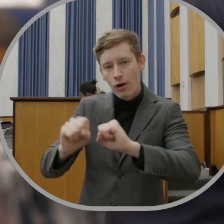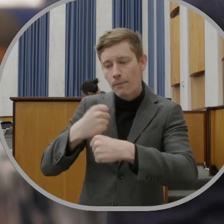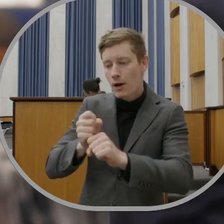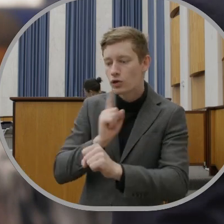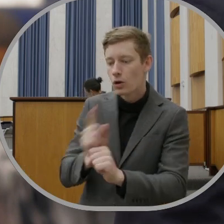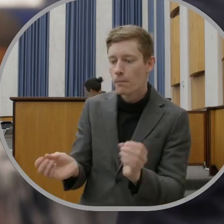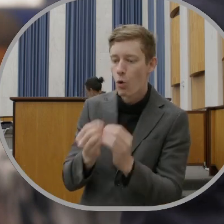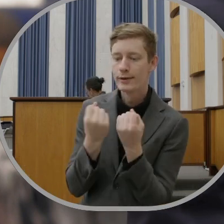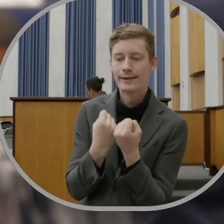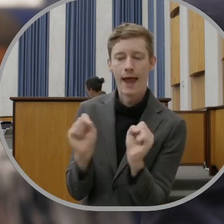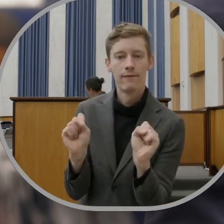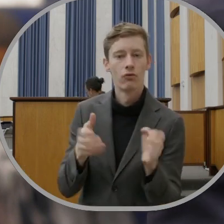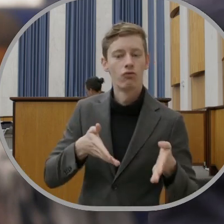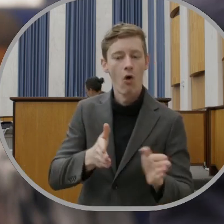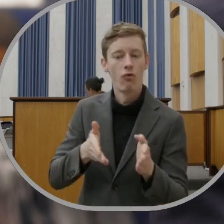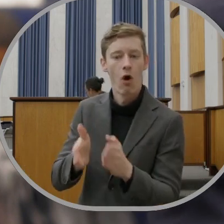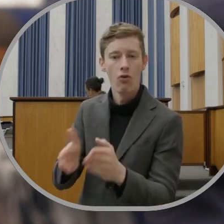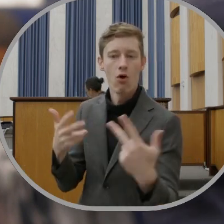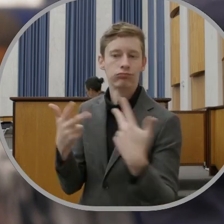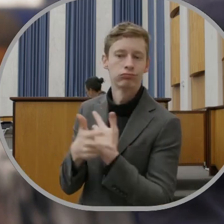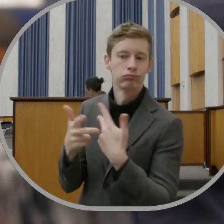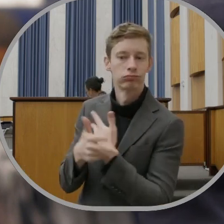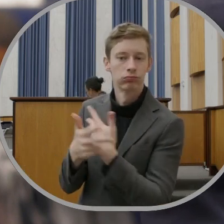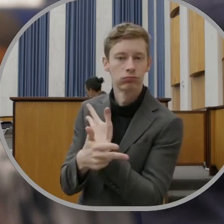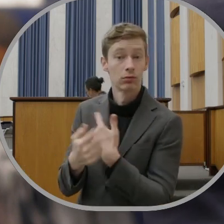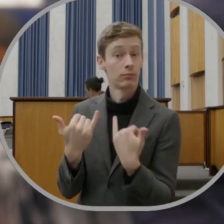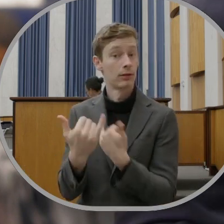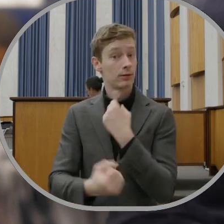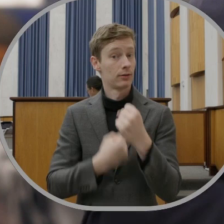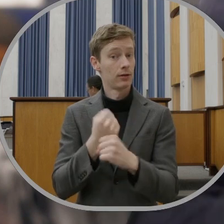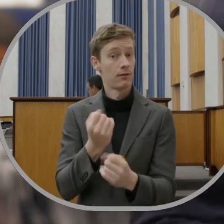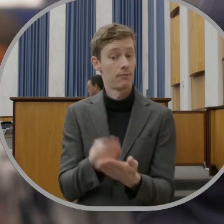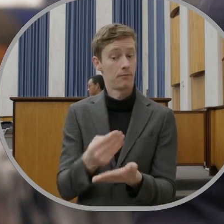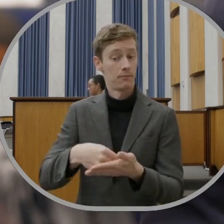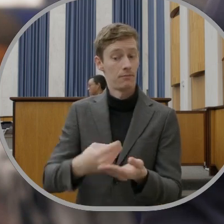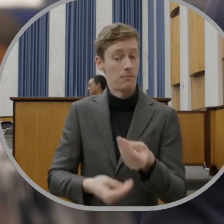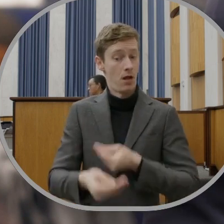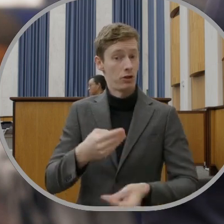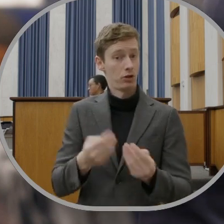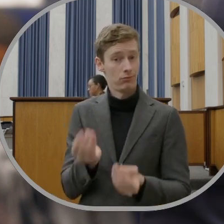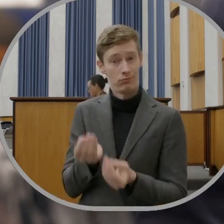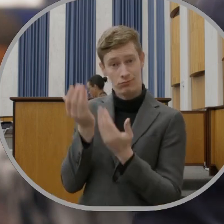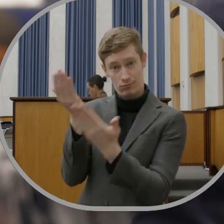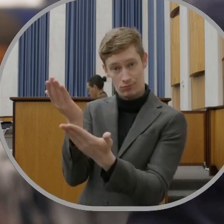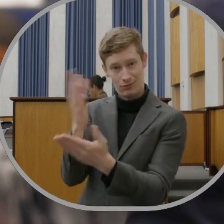roads. This year, our proposed budget includes an additional $21 million for